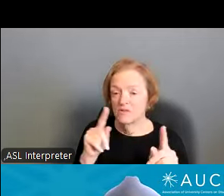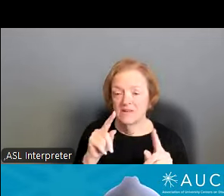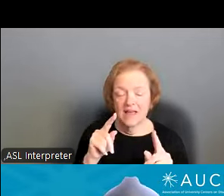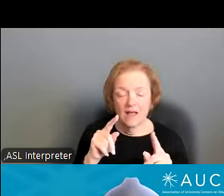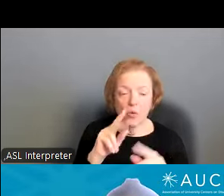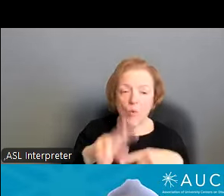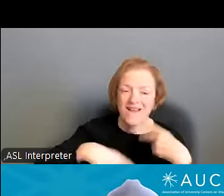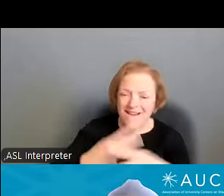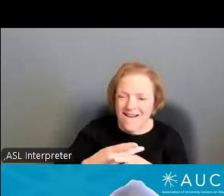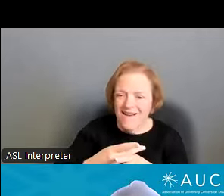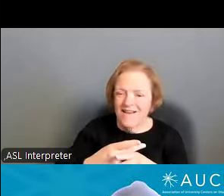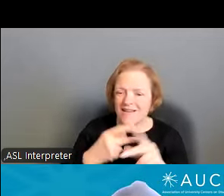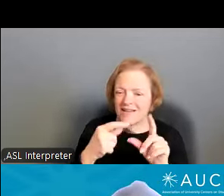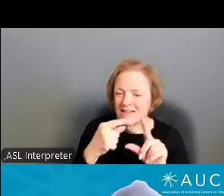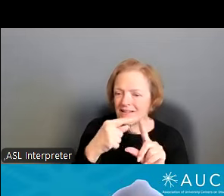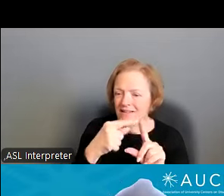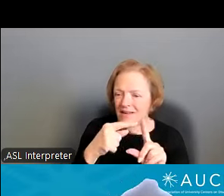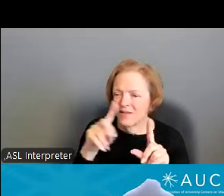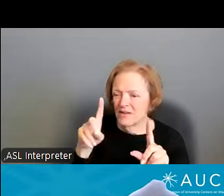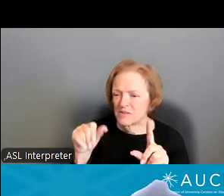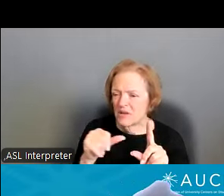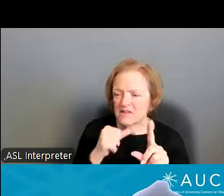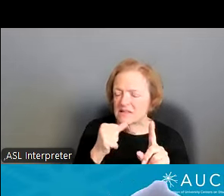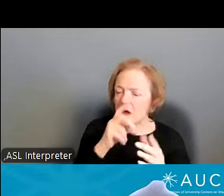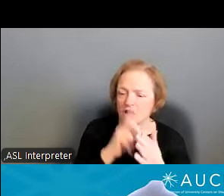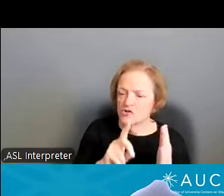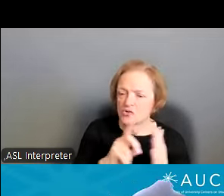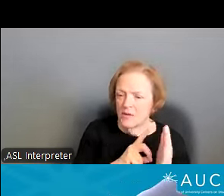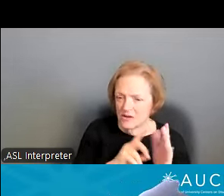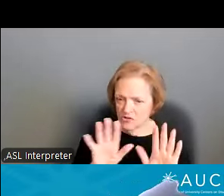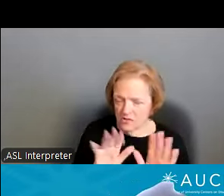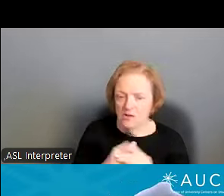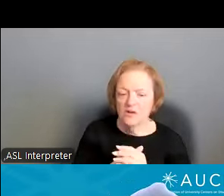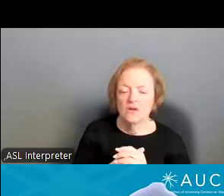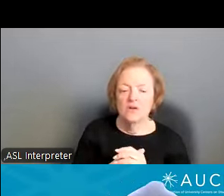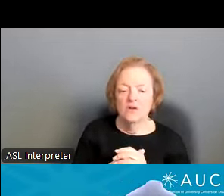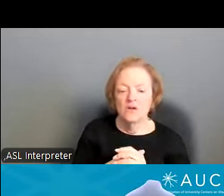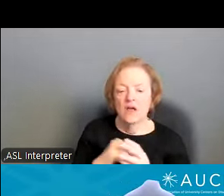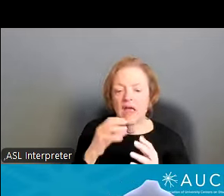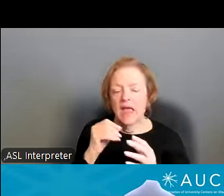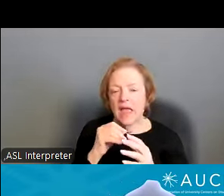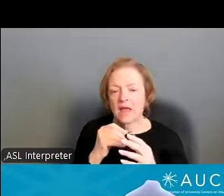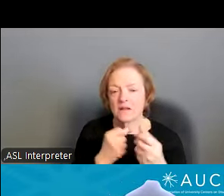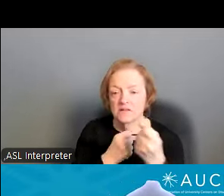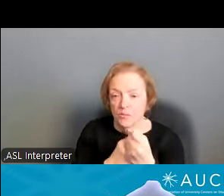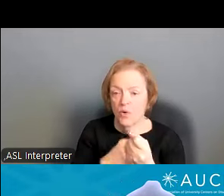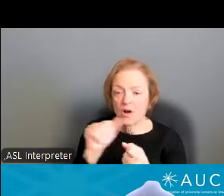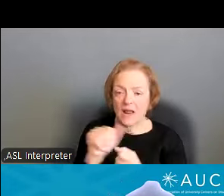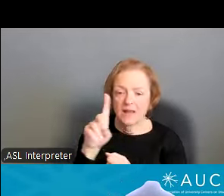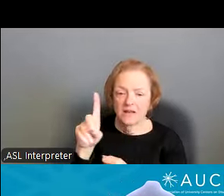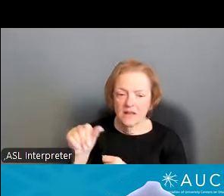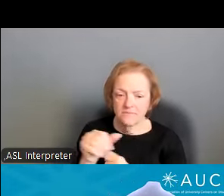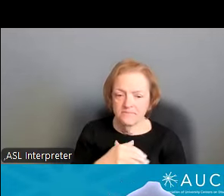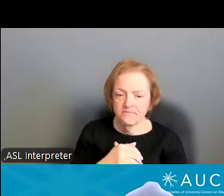type, consistent with non-discrimination provisions and supporting regulations of the Americans with Disabilities Act. And